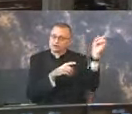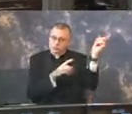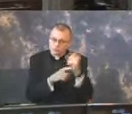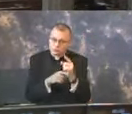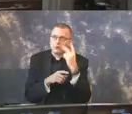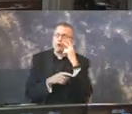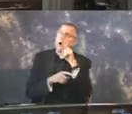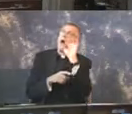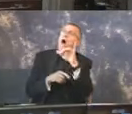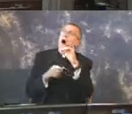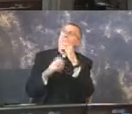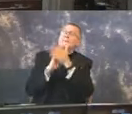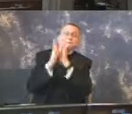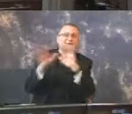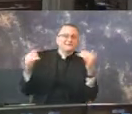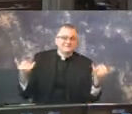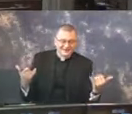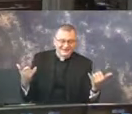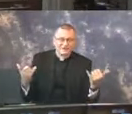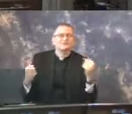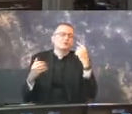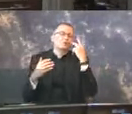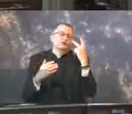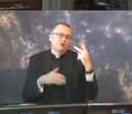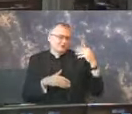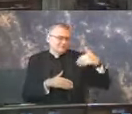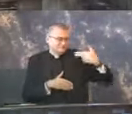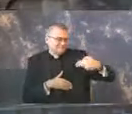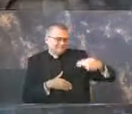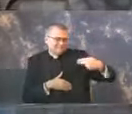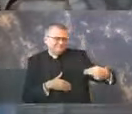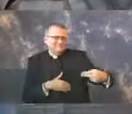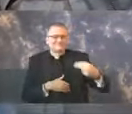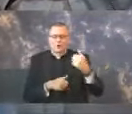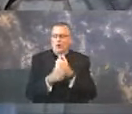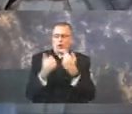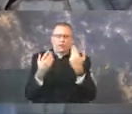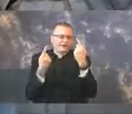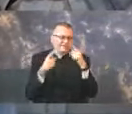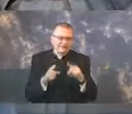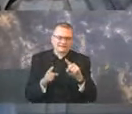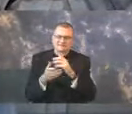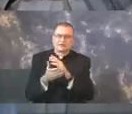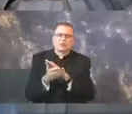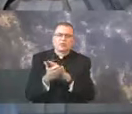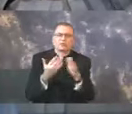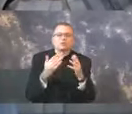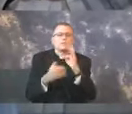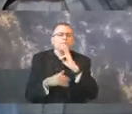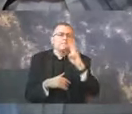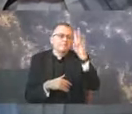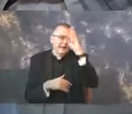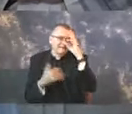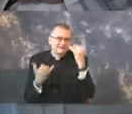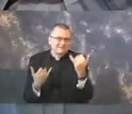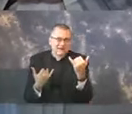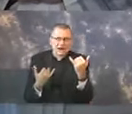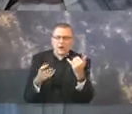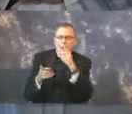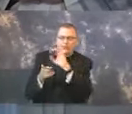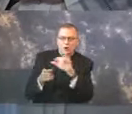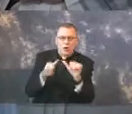In the last days, all of this has been clearly revealed. When every offense is removed to the waters of baptism, the anointing with this oil causes